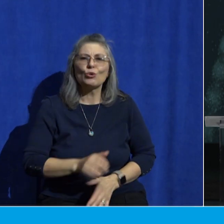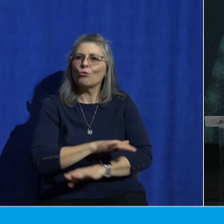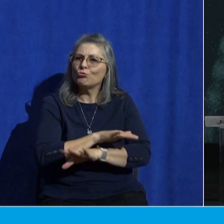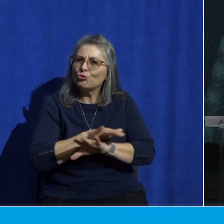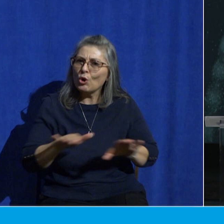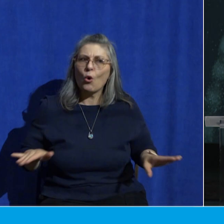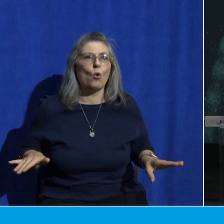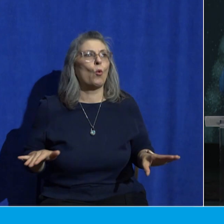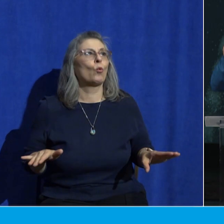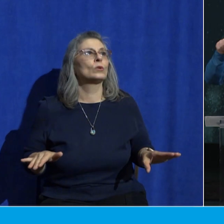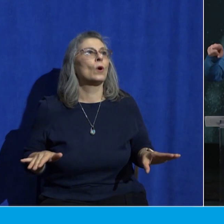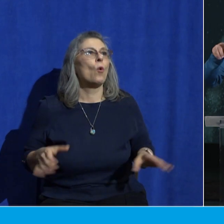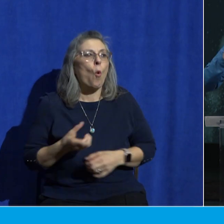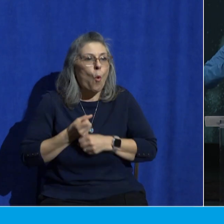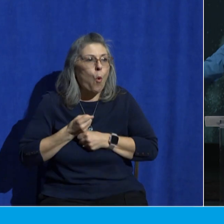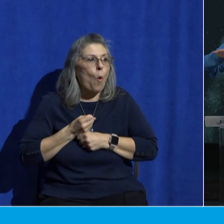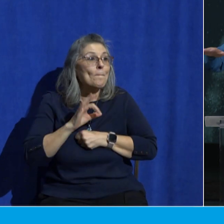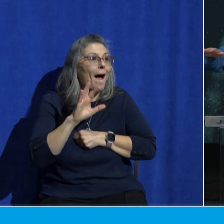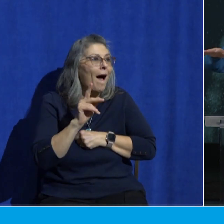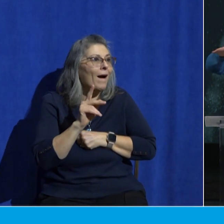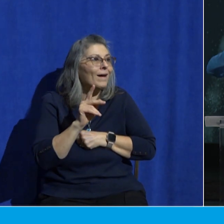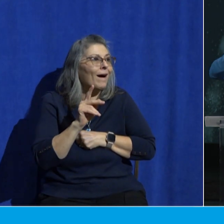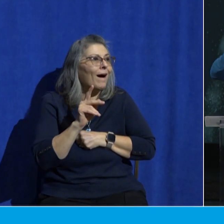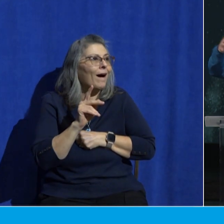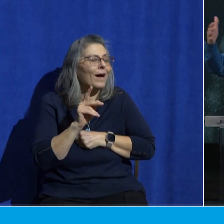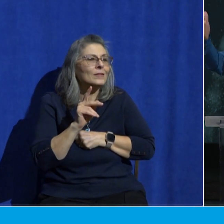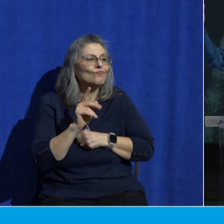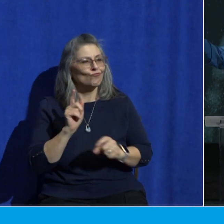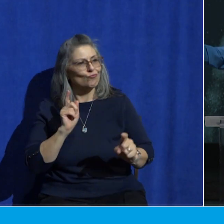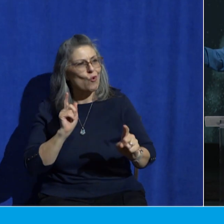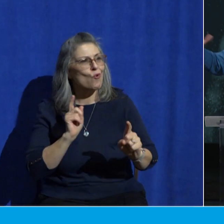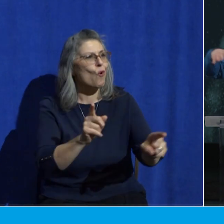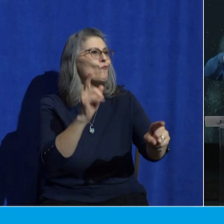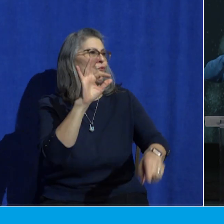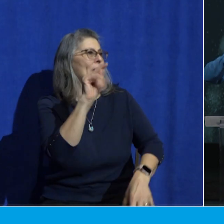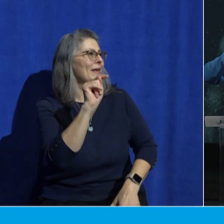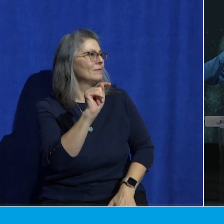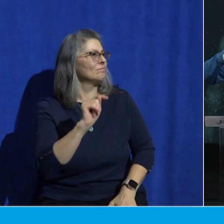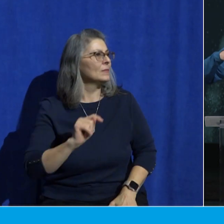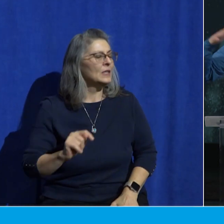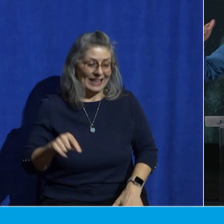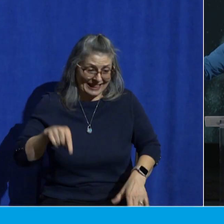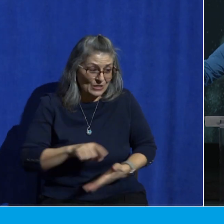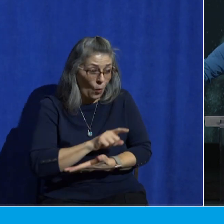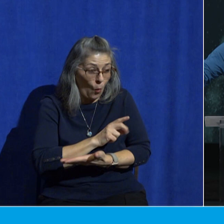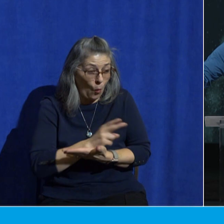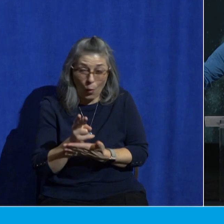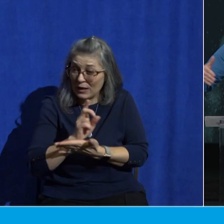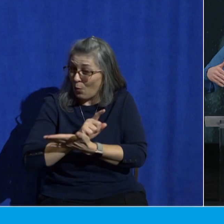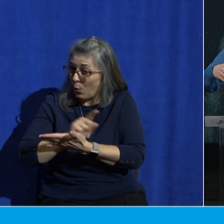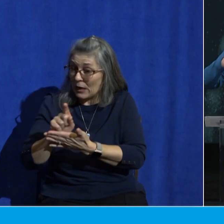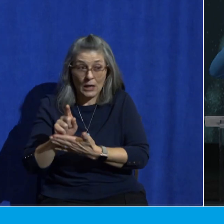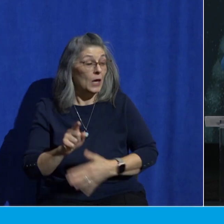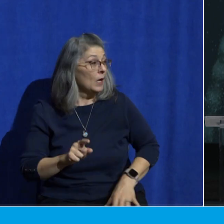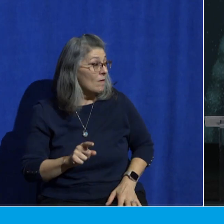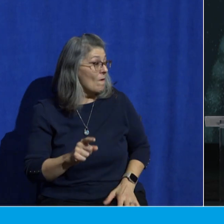of that. I want to encourage you, especially, so we're entering into Holy Week. So this Friday